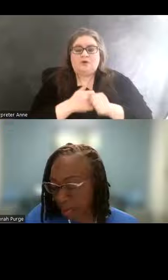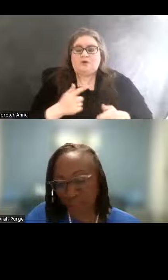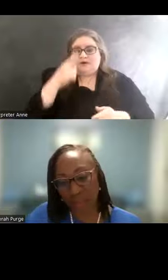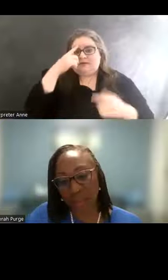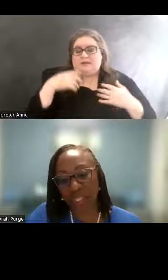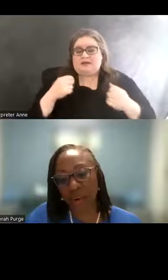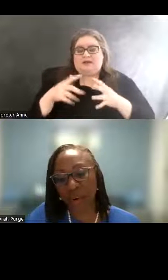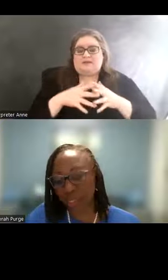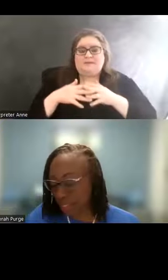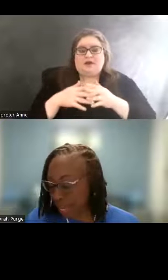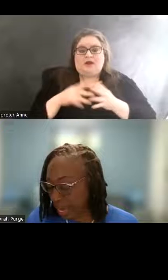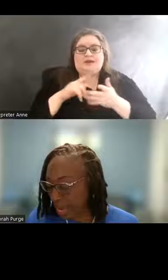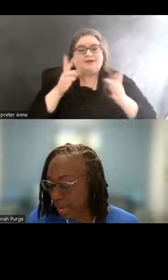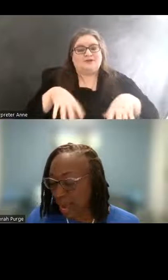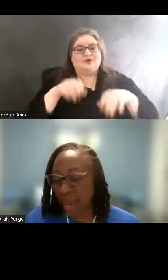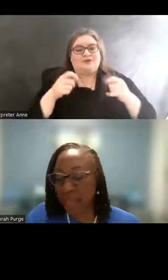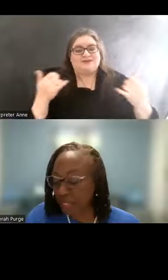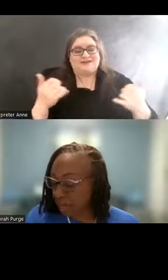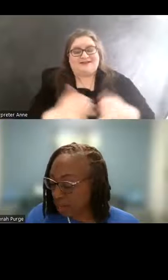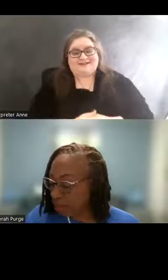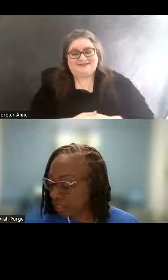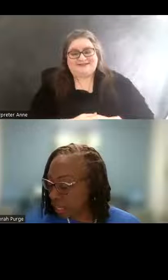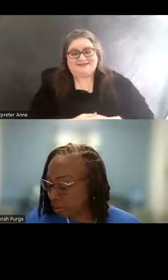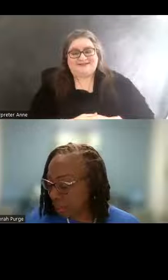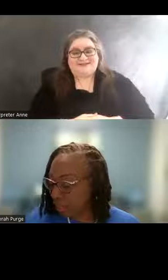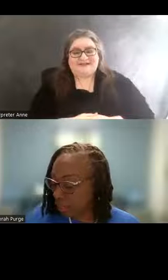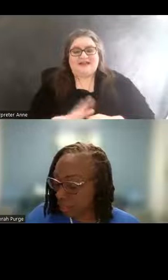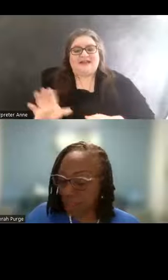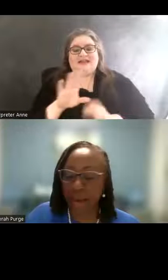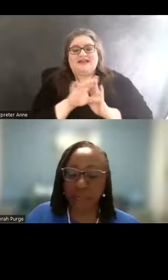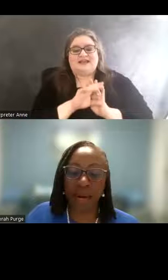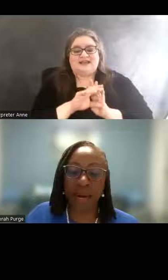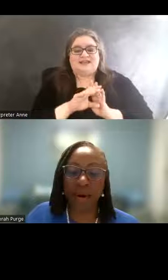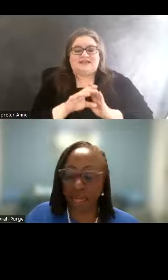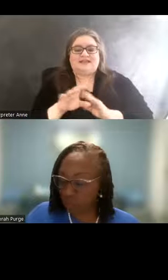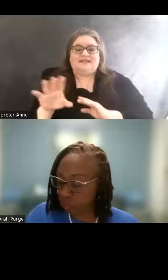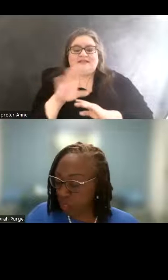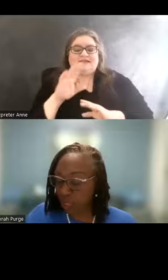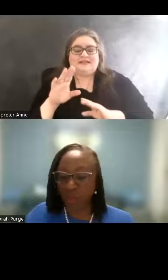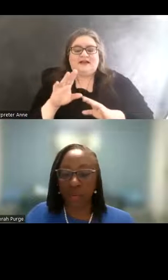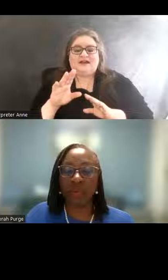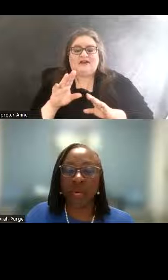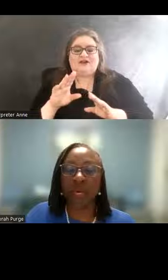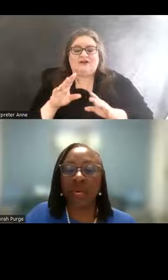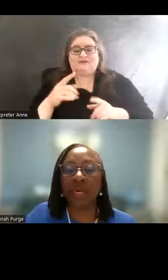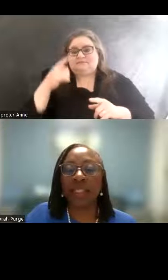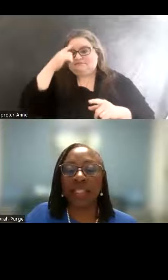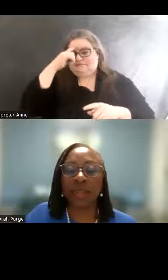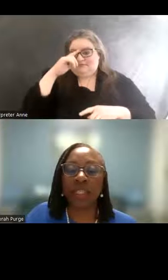America, which is our host today, their state of mental health in America in